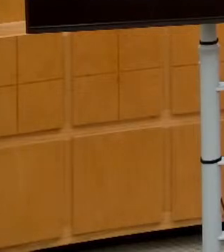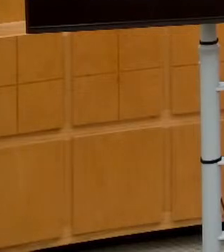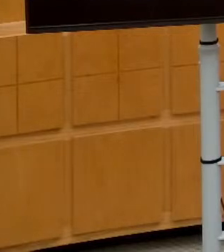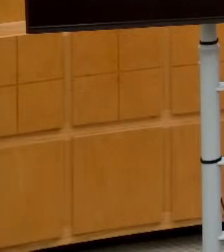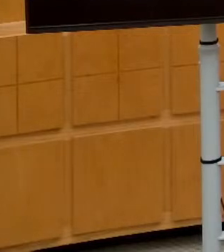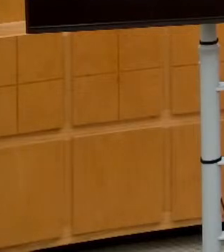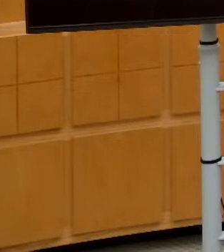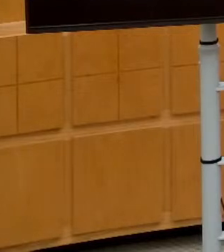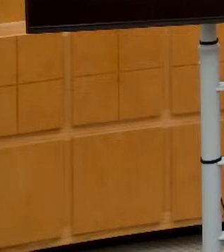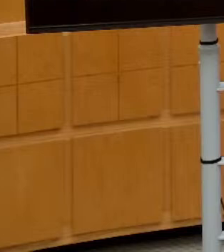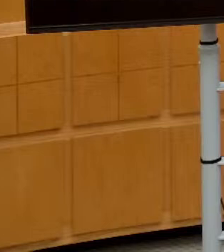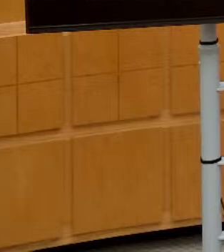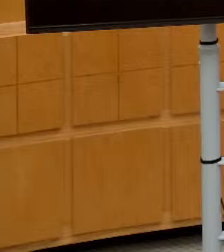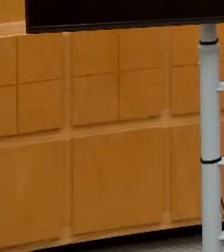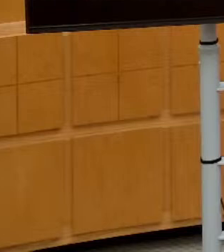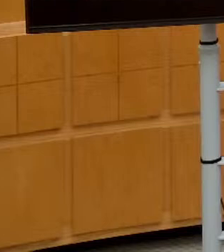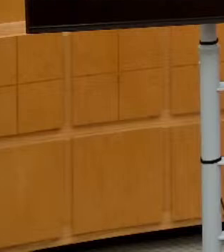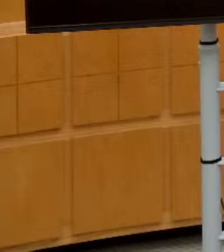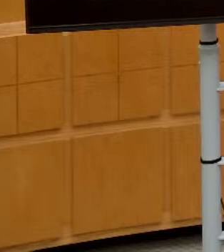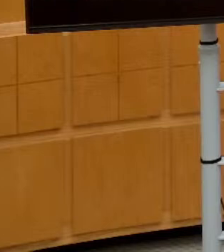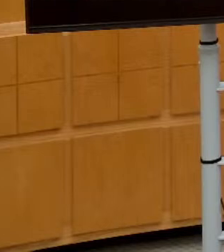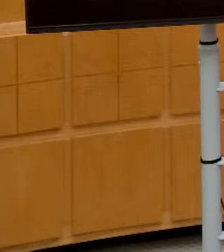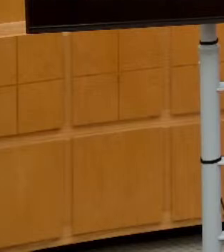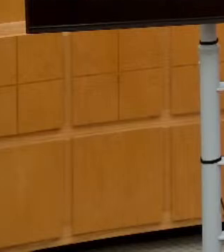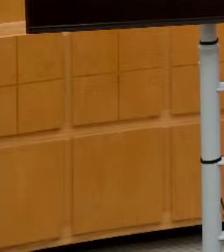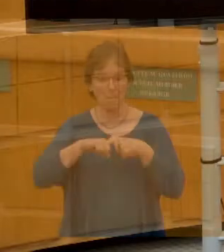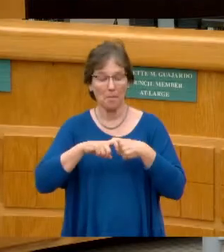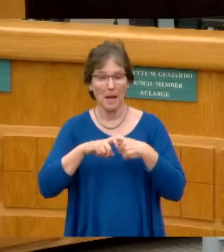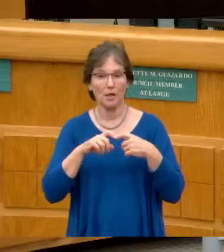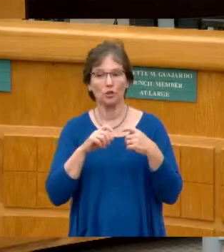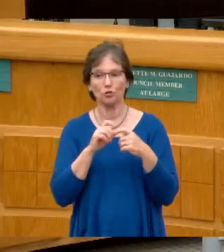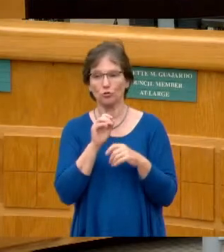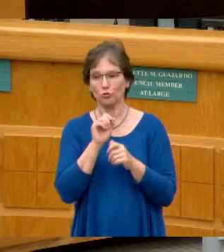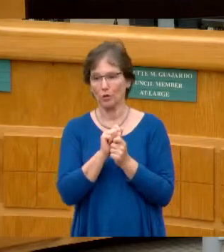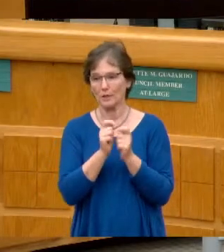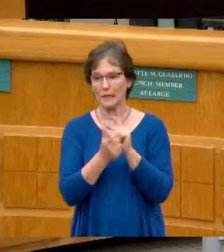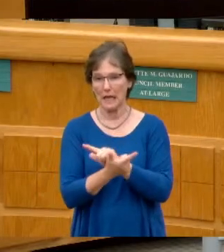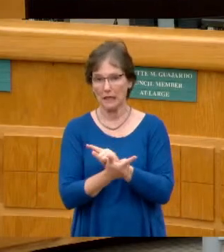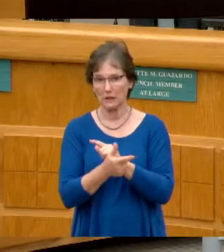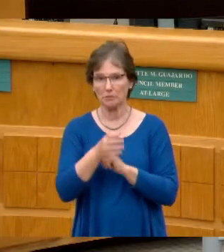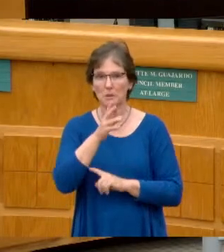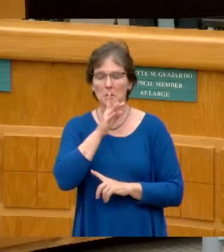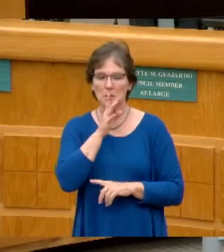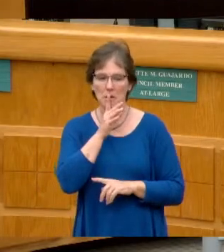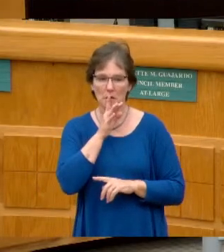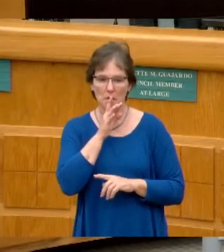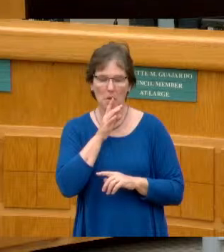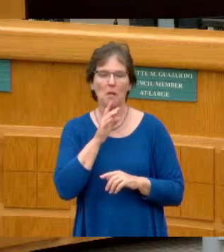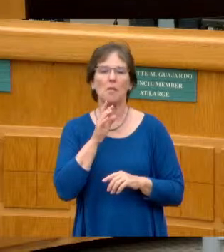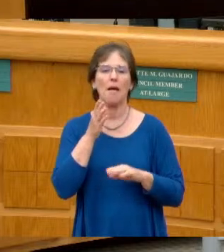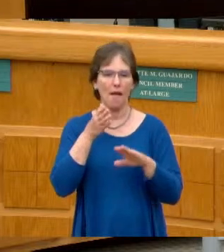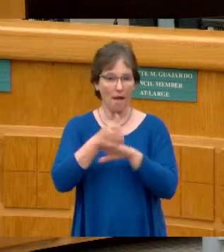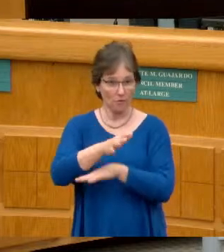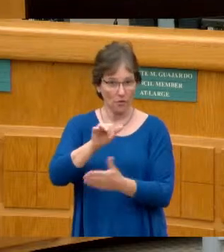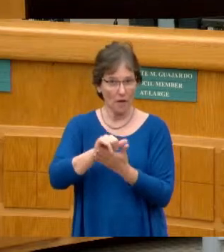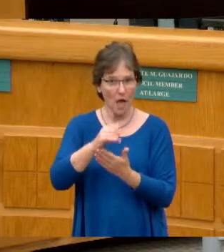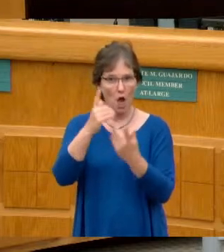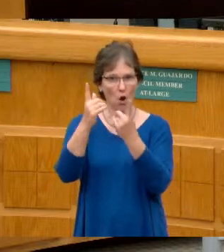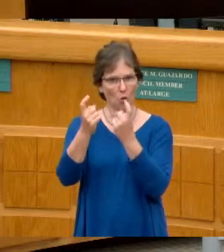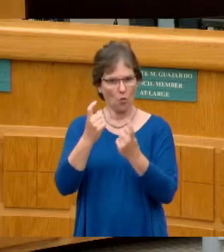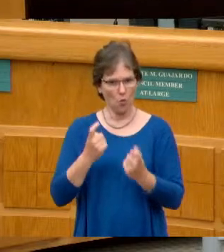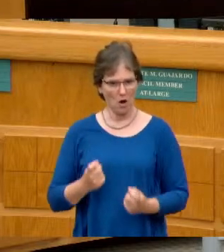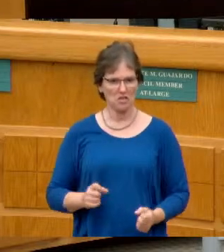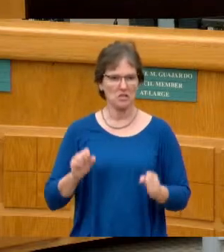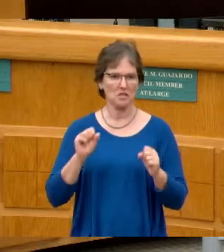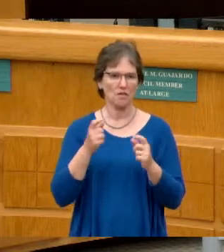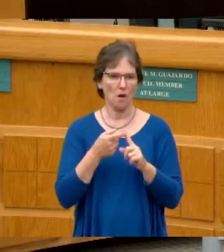it's important that you don't spread COVID to those who do have really bad symptoms. Let's see. And